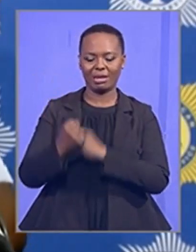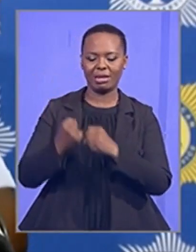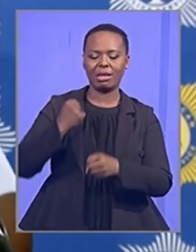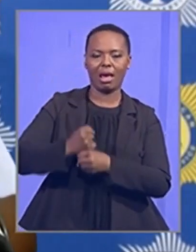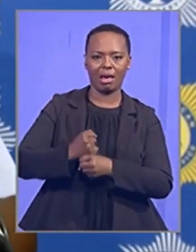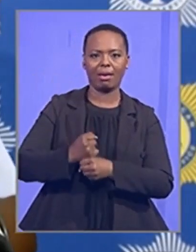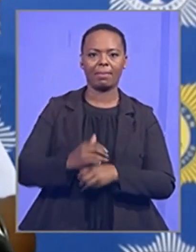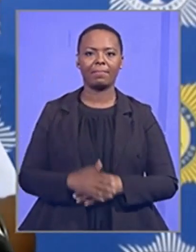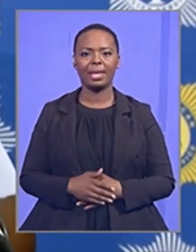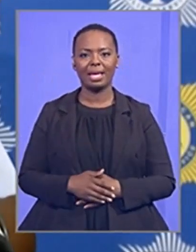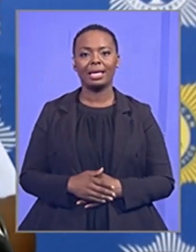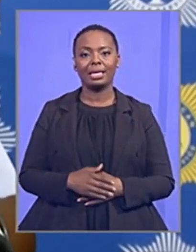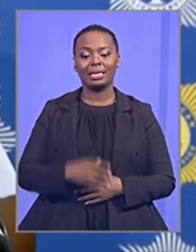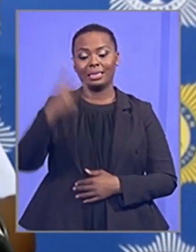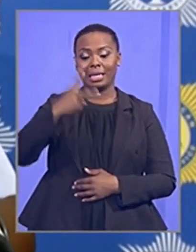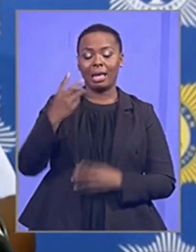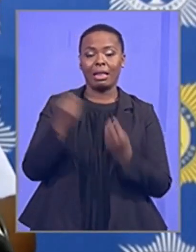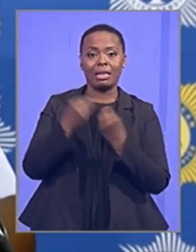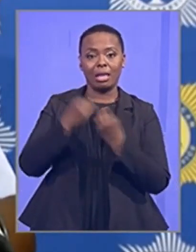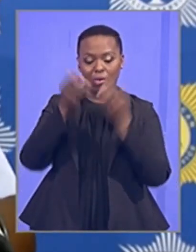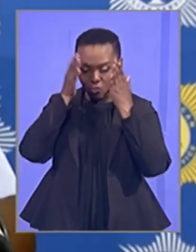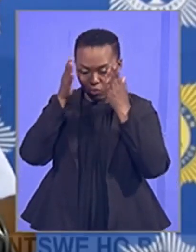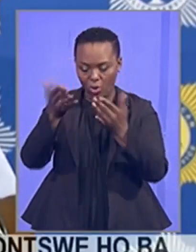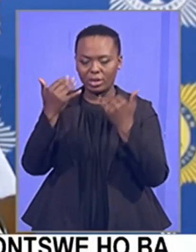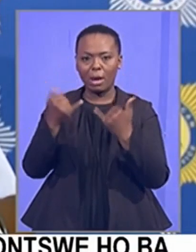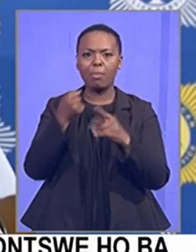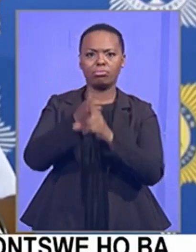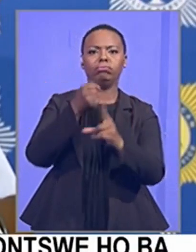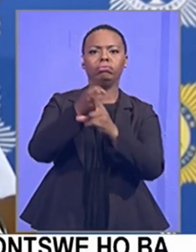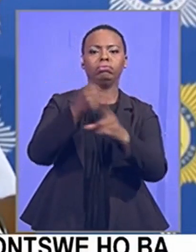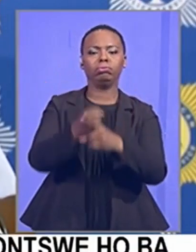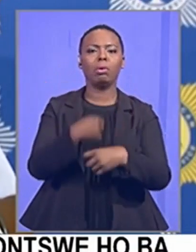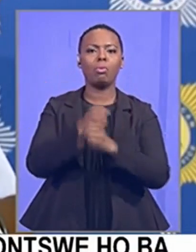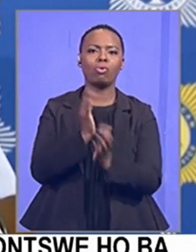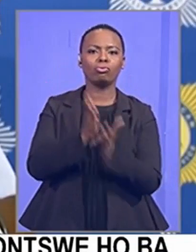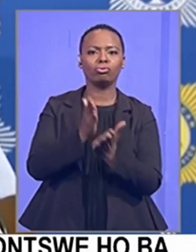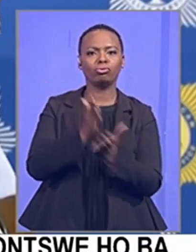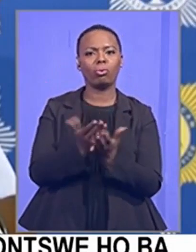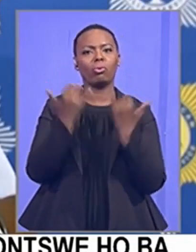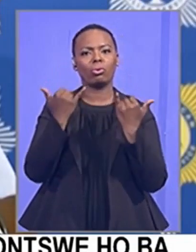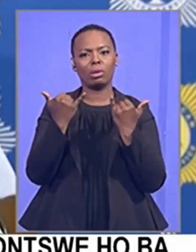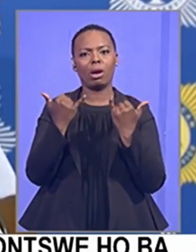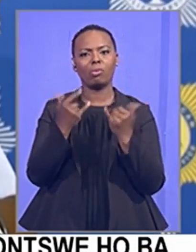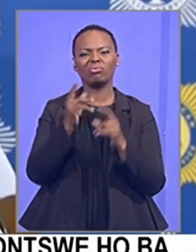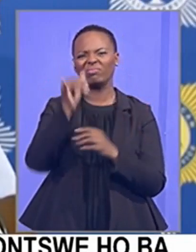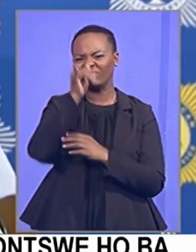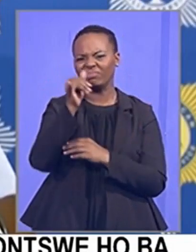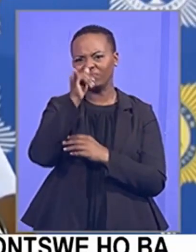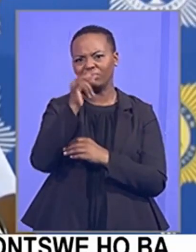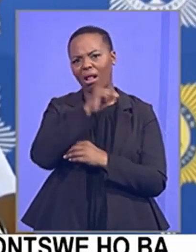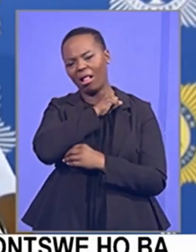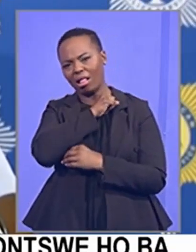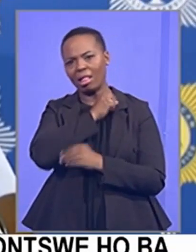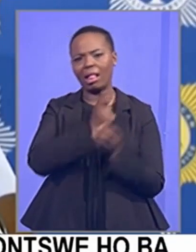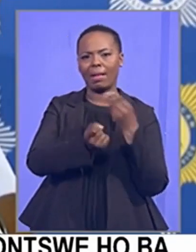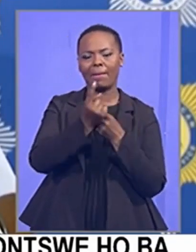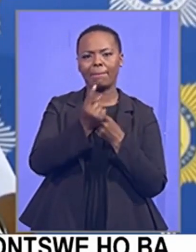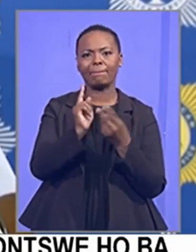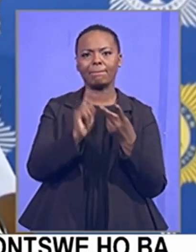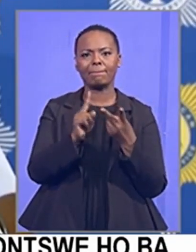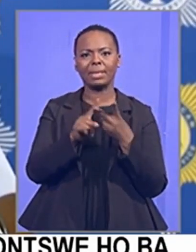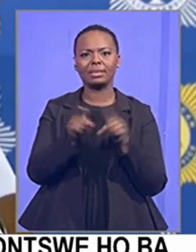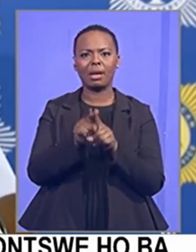Our second focus area focuses on intensifying efforts to combat aggravated robberies such as cash in transit heists,